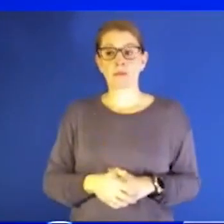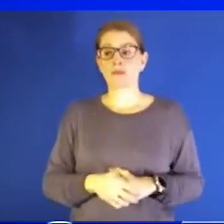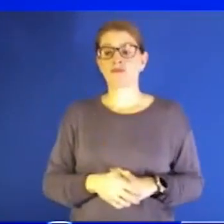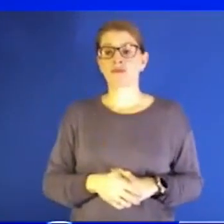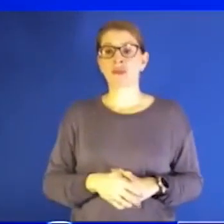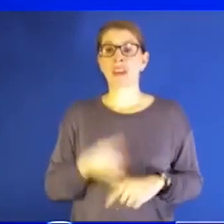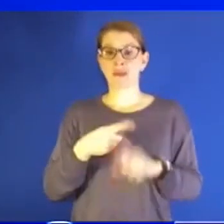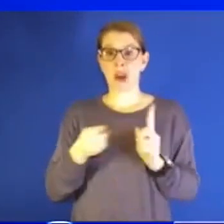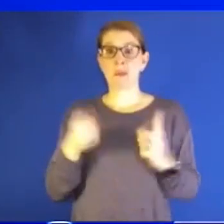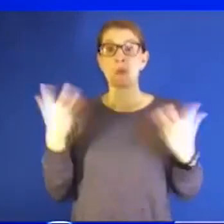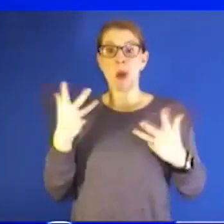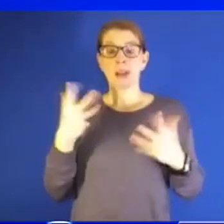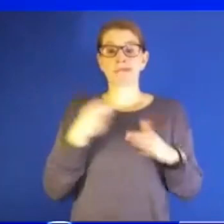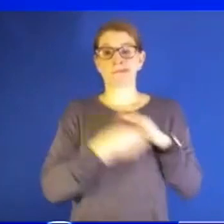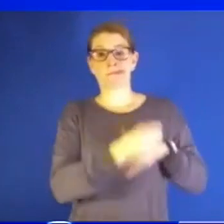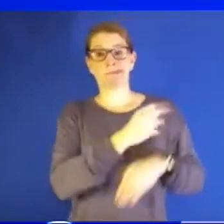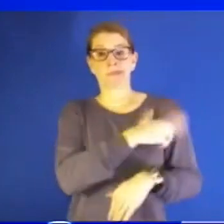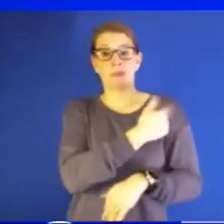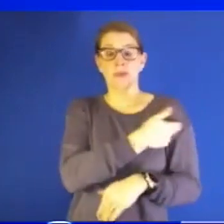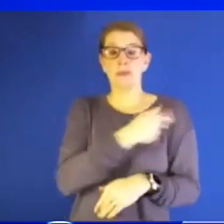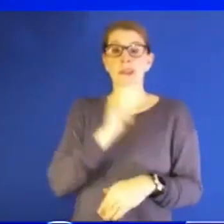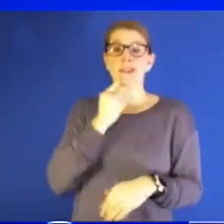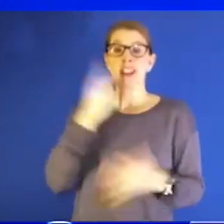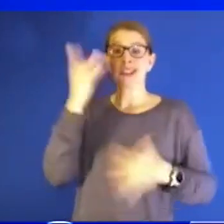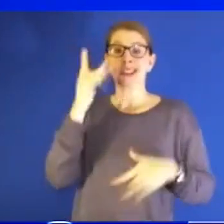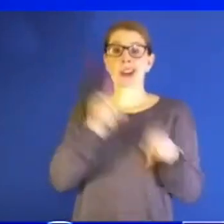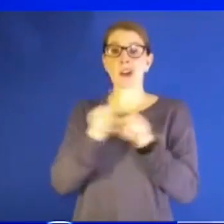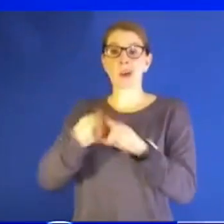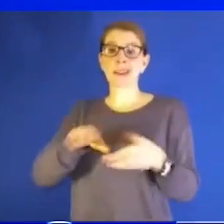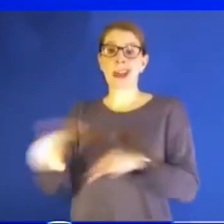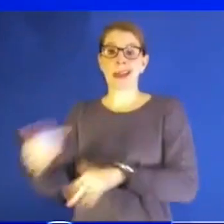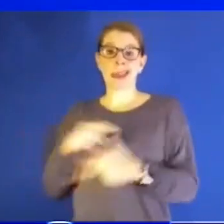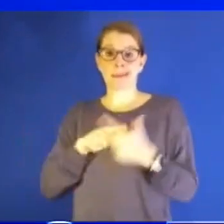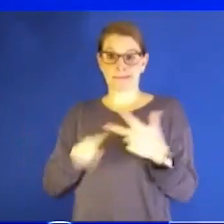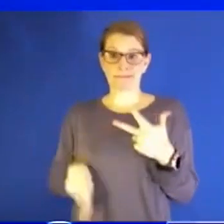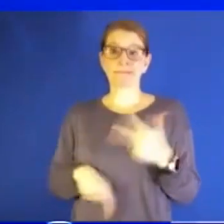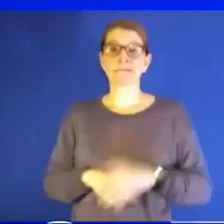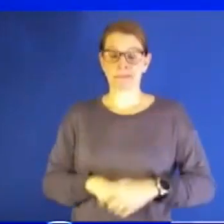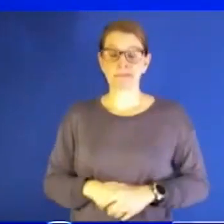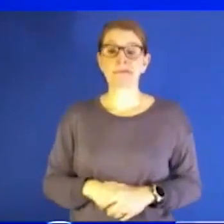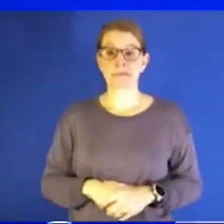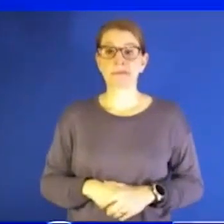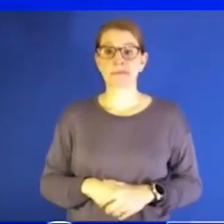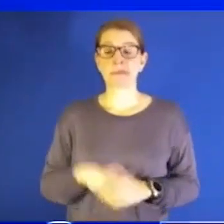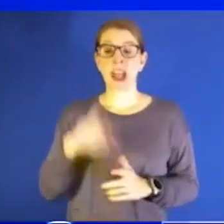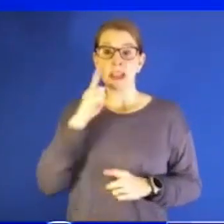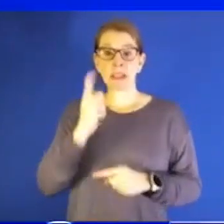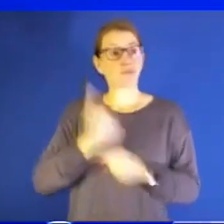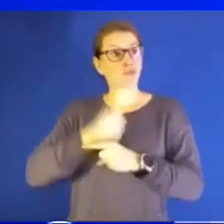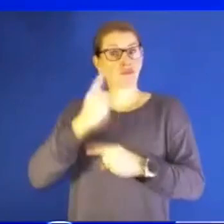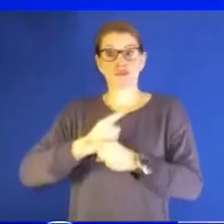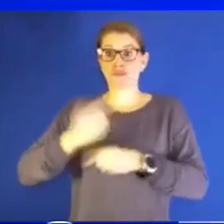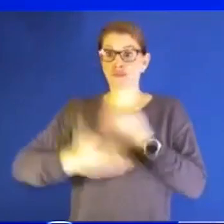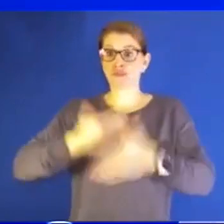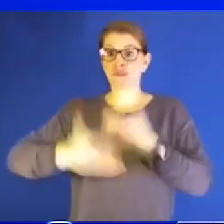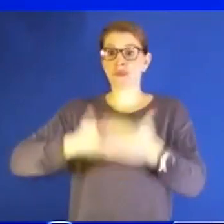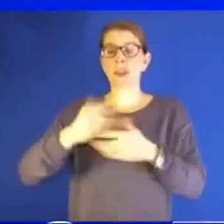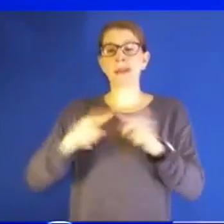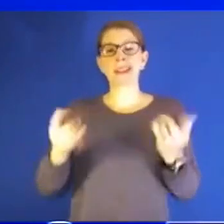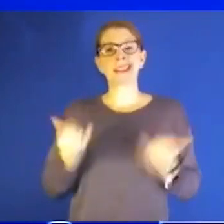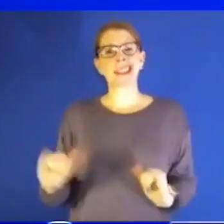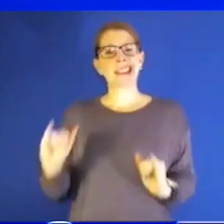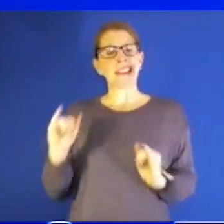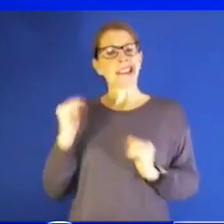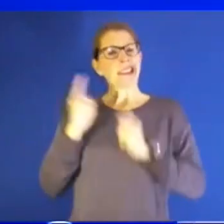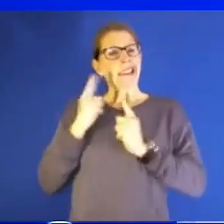hospitalization, severe disease and death. So I agree. I think it is all going in the right direction, but we still have to be thoughtful and vigilant in